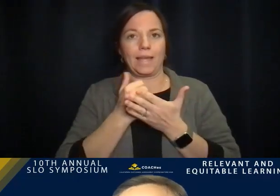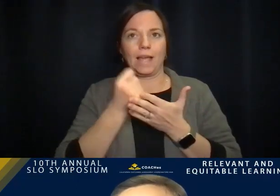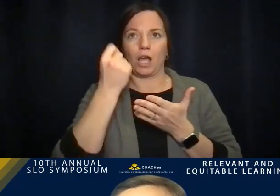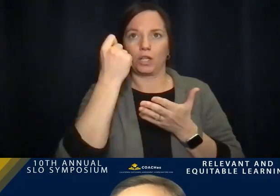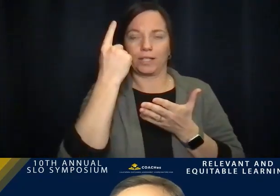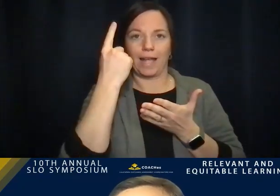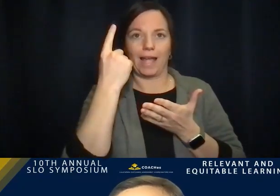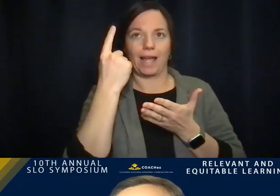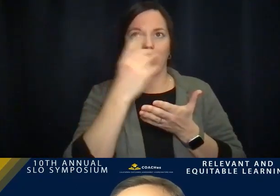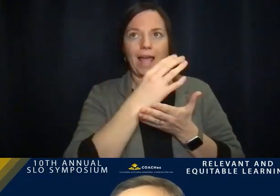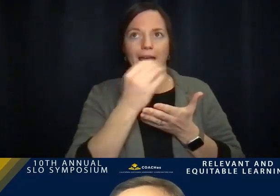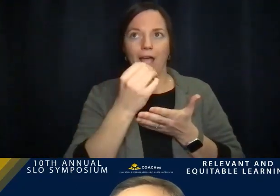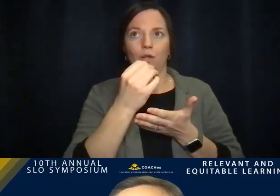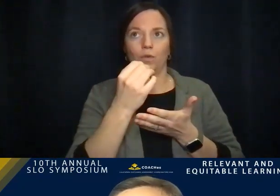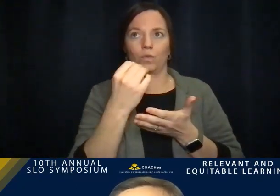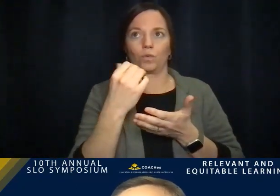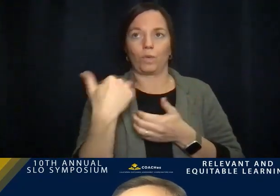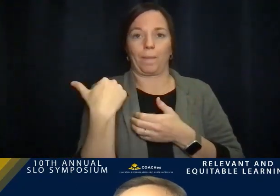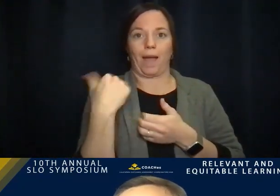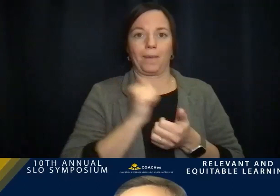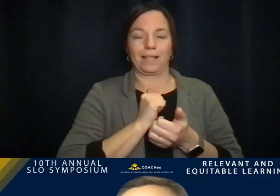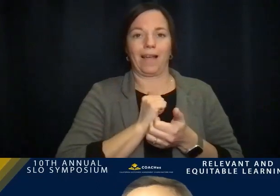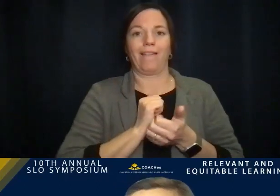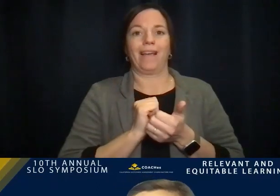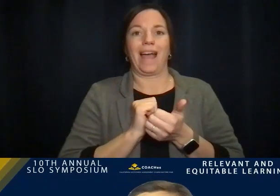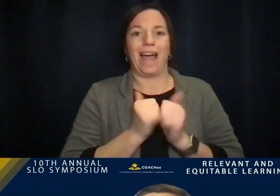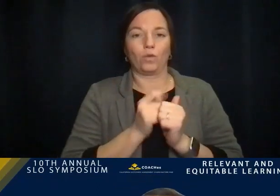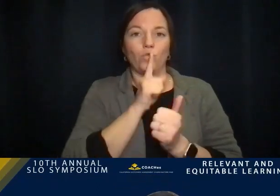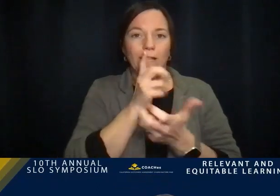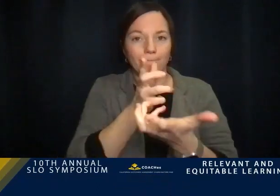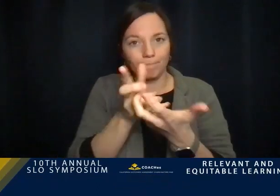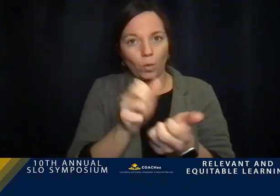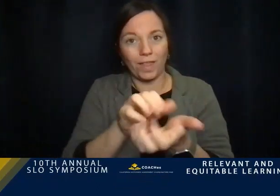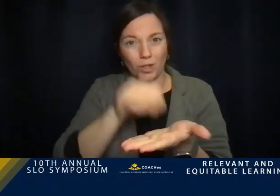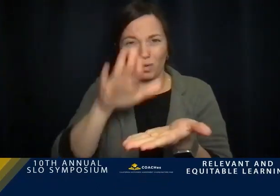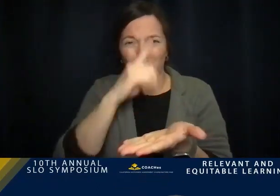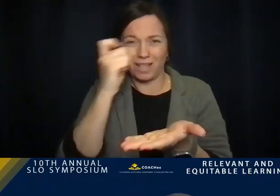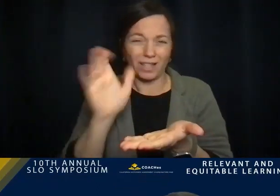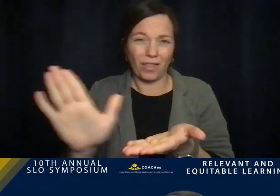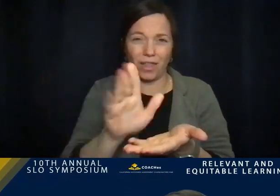what, of how your students' needs are changing? Because they change quickly, as we know.